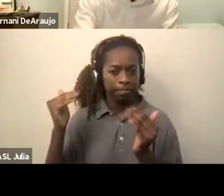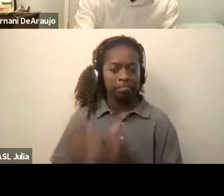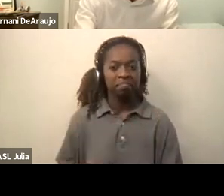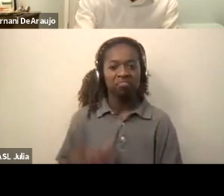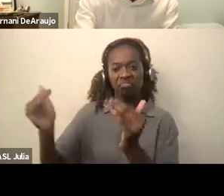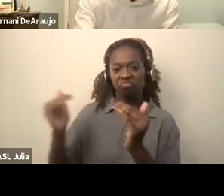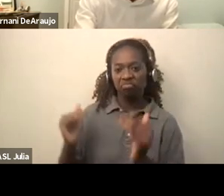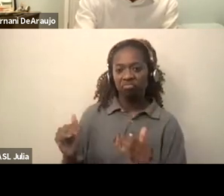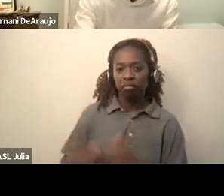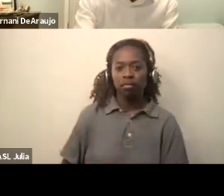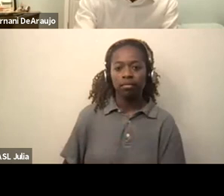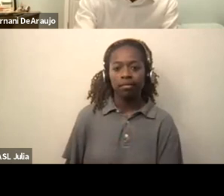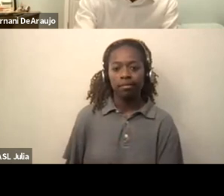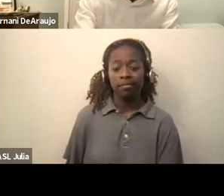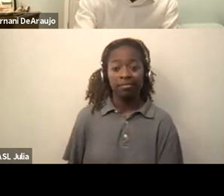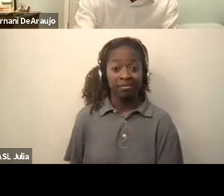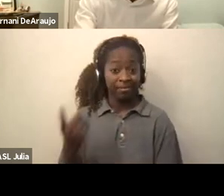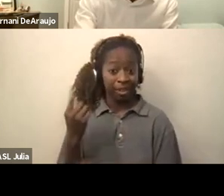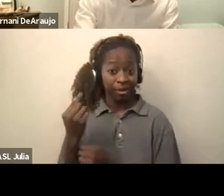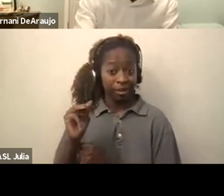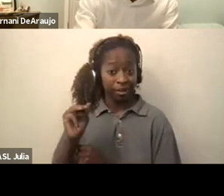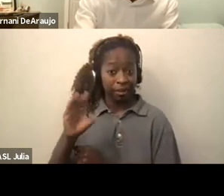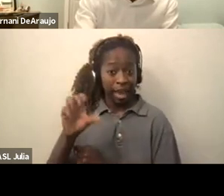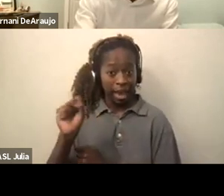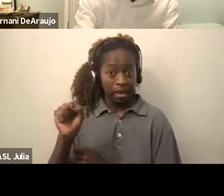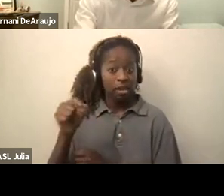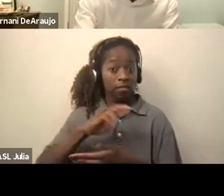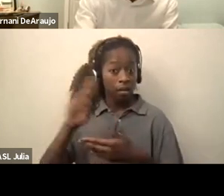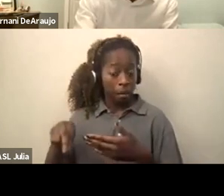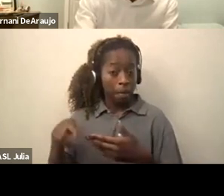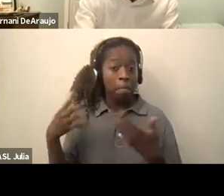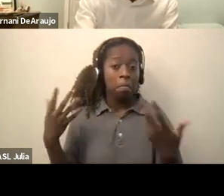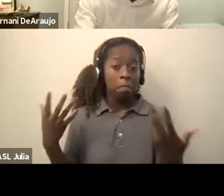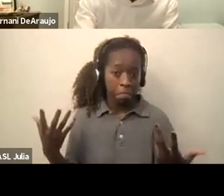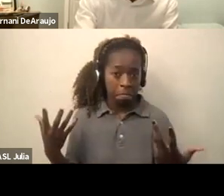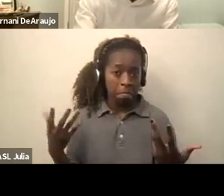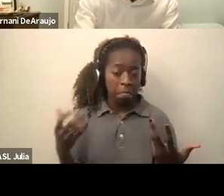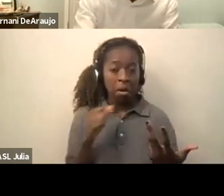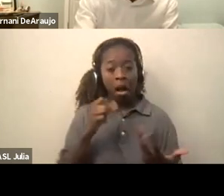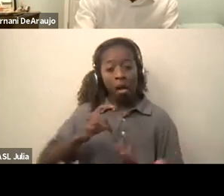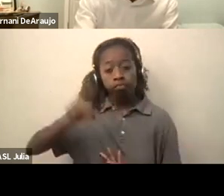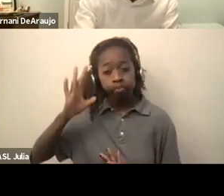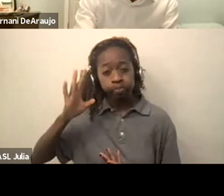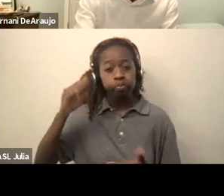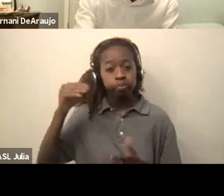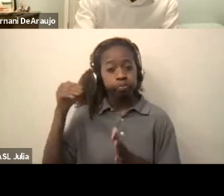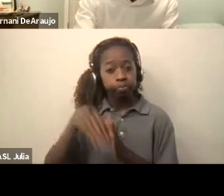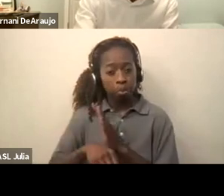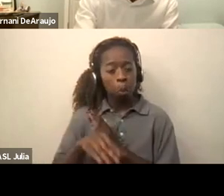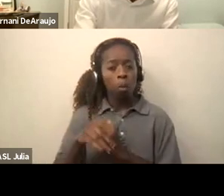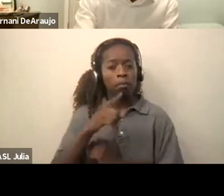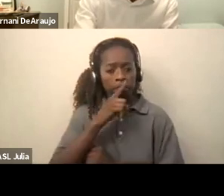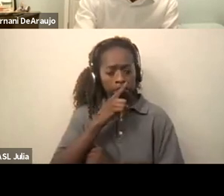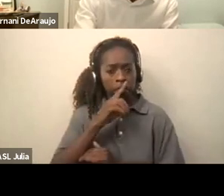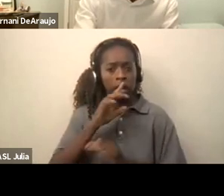the results for the last year's mcas while certainly not as dire as they could be showed a